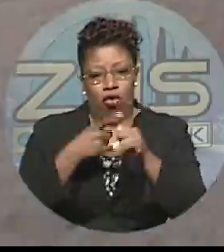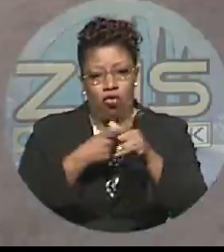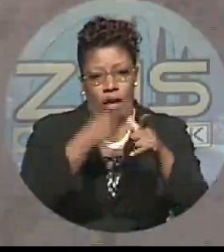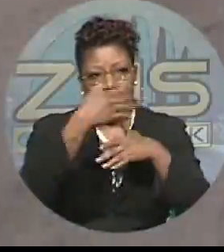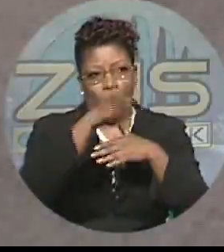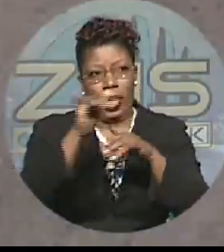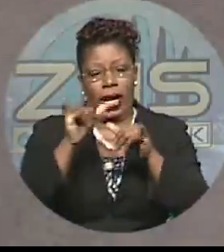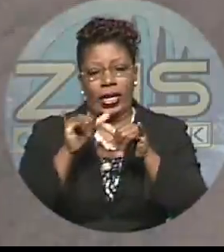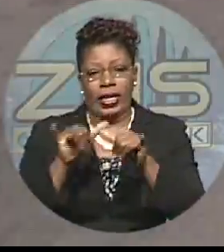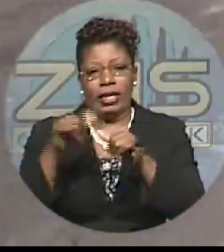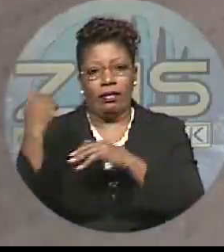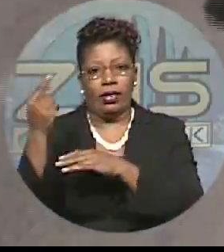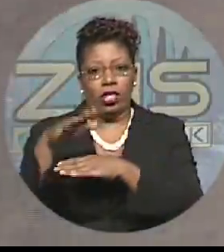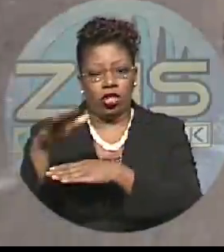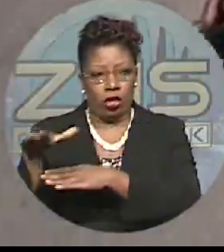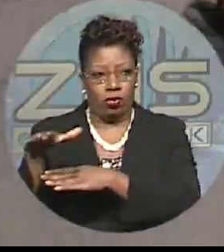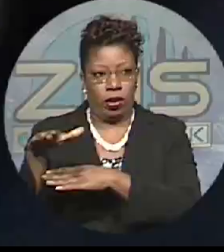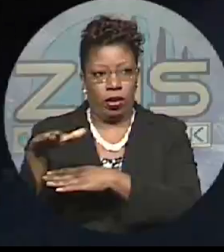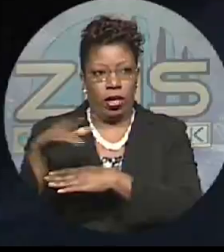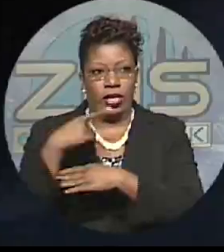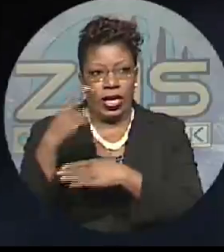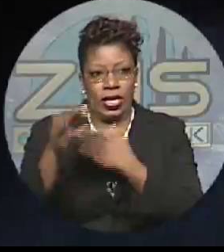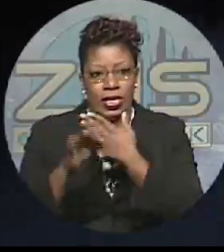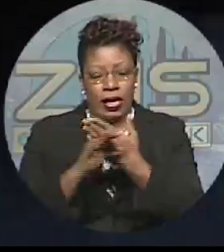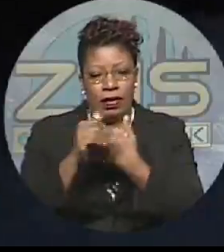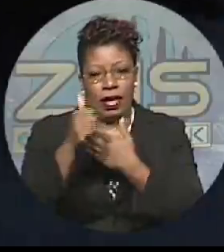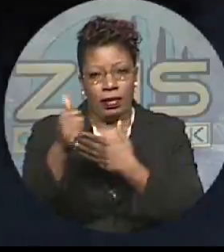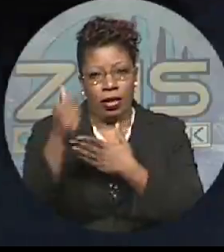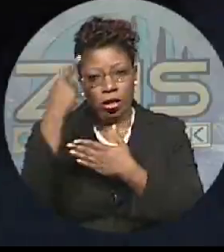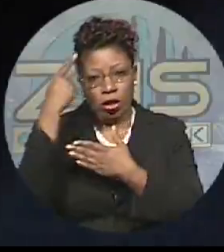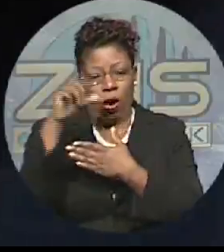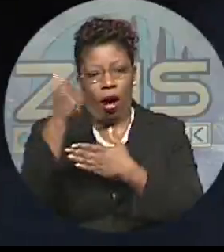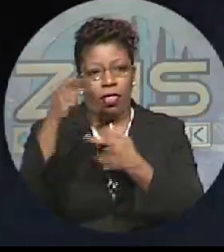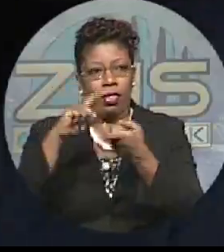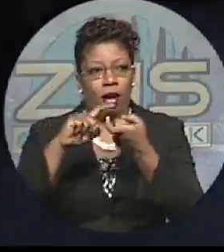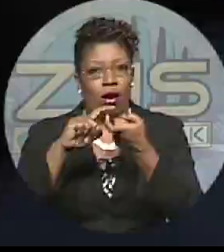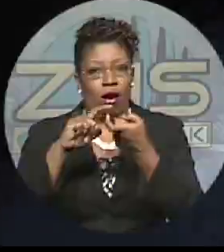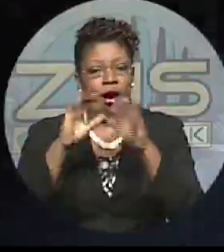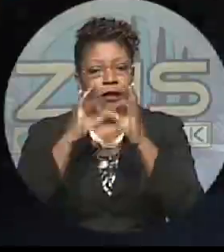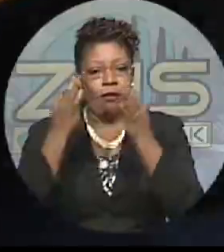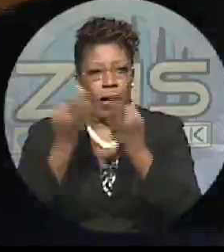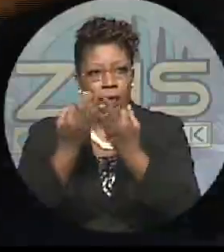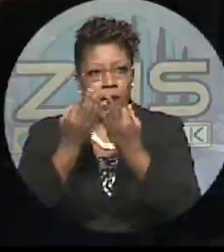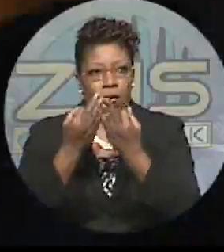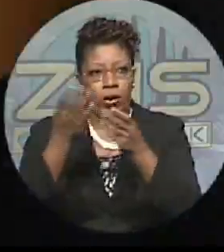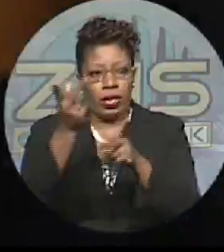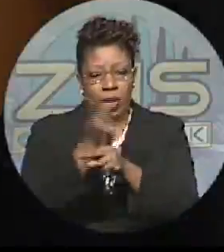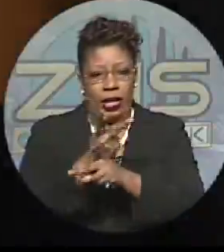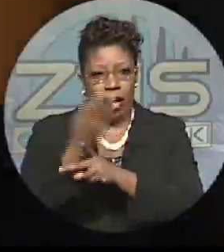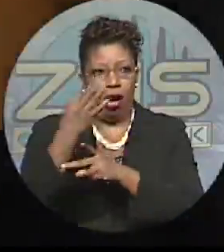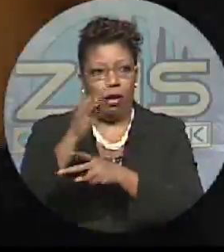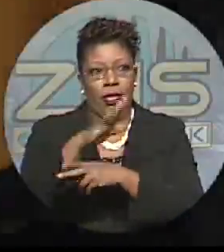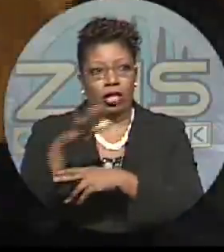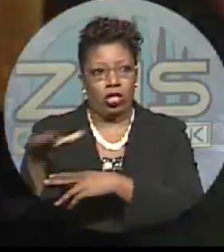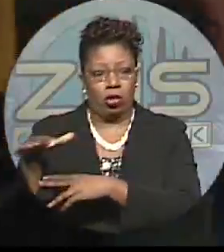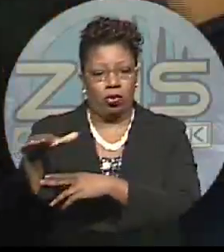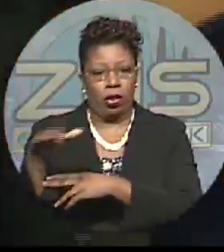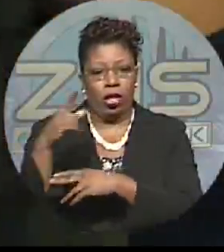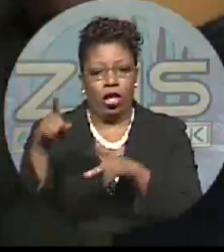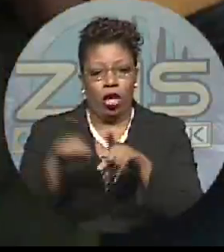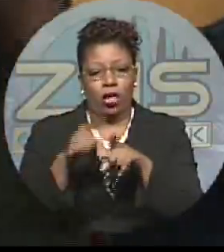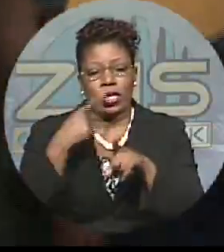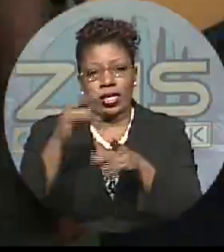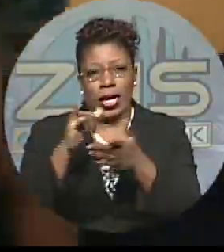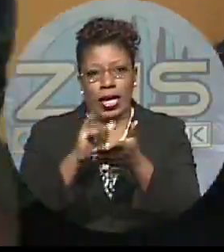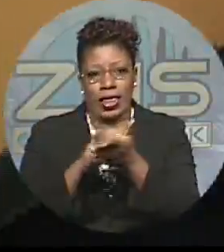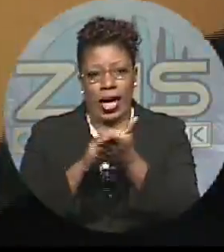saying that they were saving themselves because they knew that other relatives would take care of their children. He also commented on